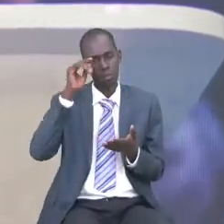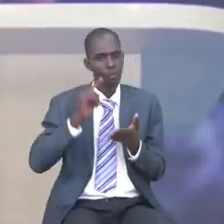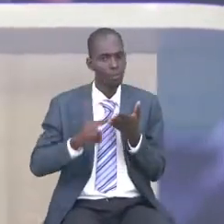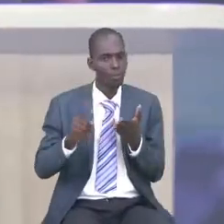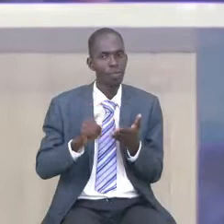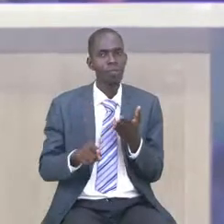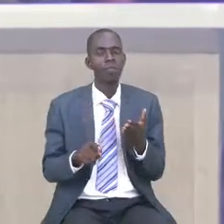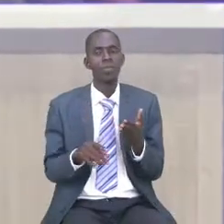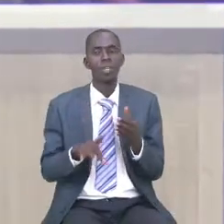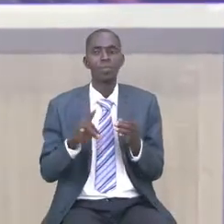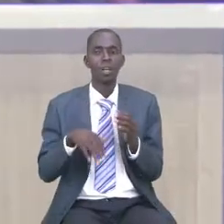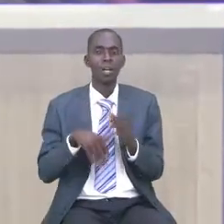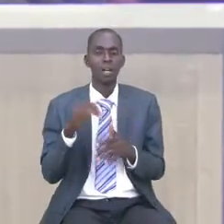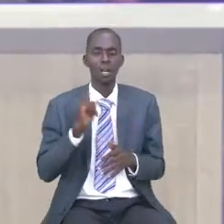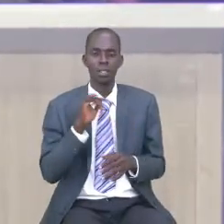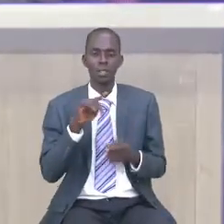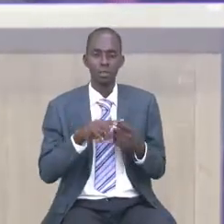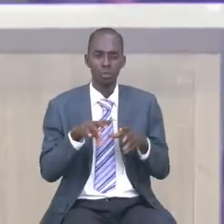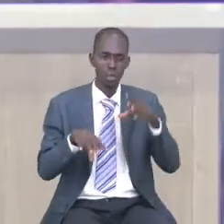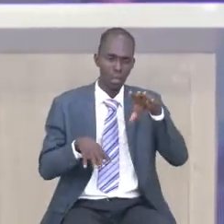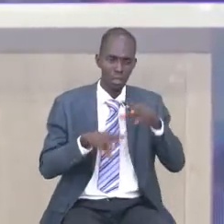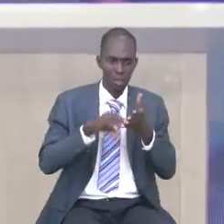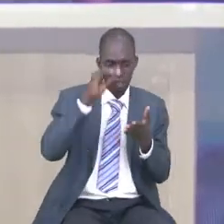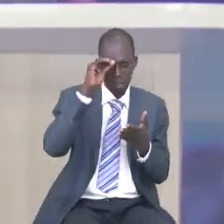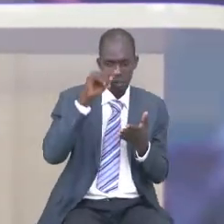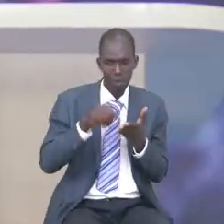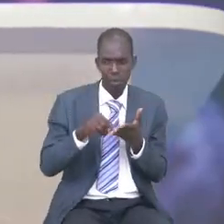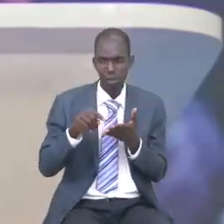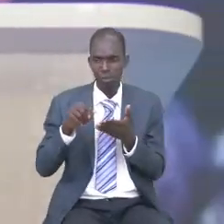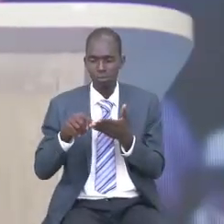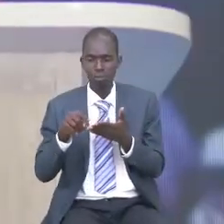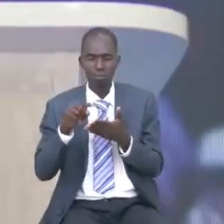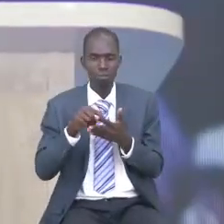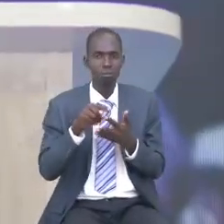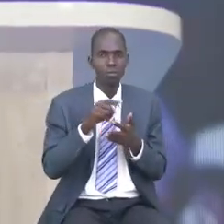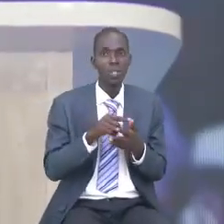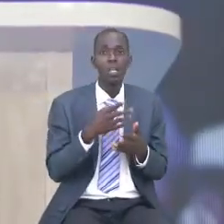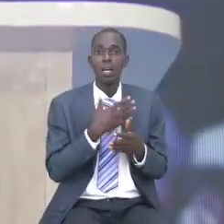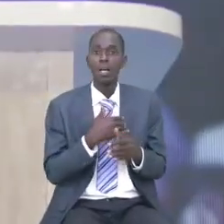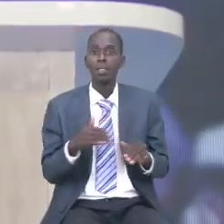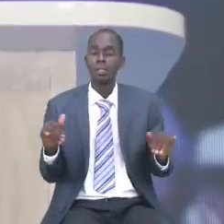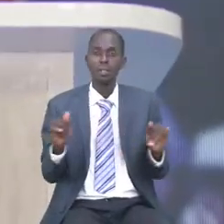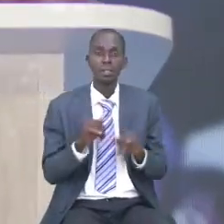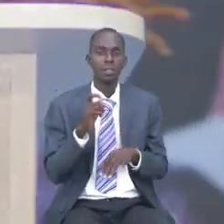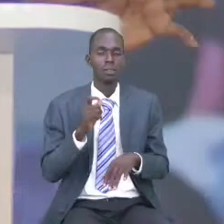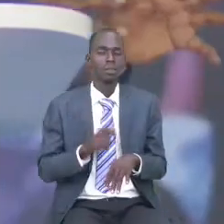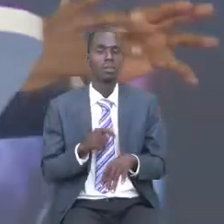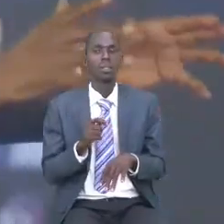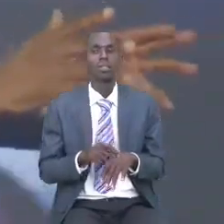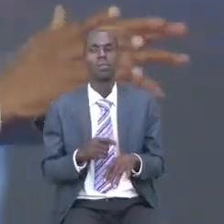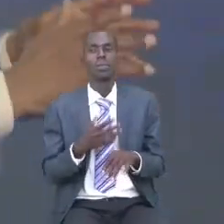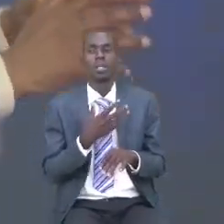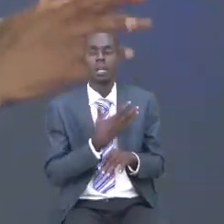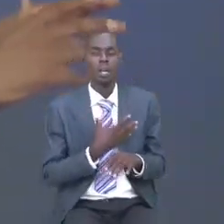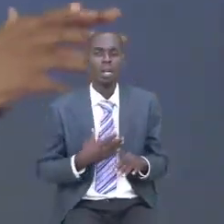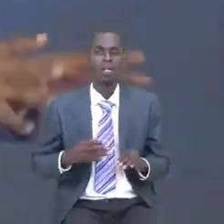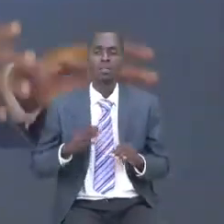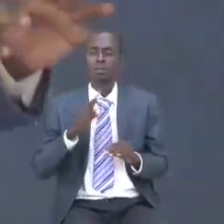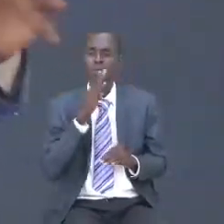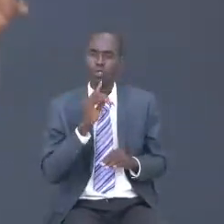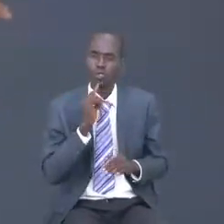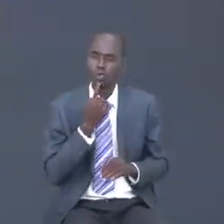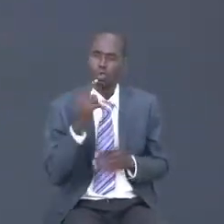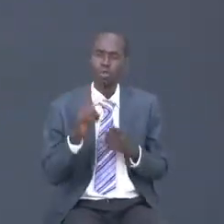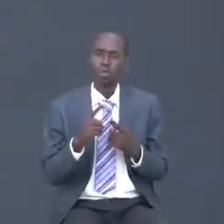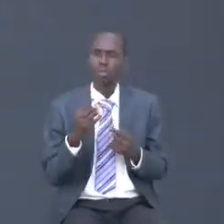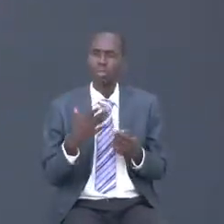out. I need to learn this, I need to learn this, I need to learn that. And the same time, we're giving to the things we learned that